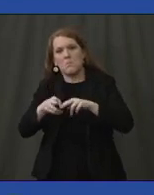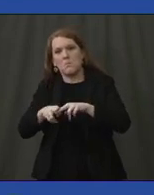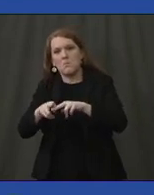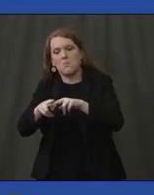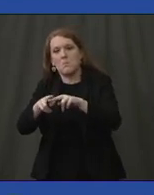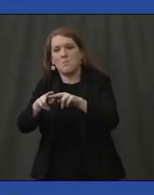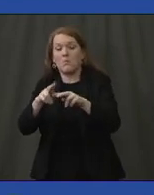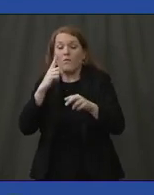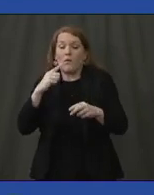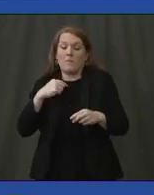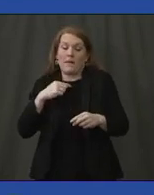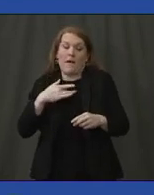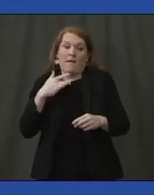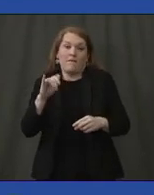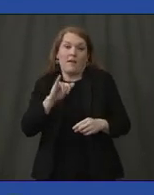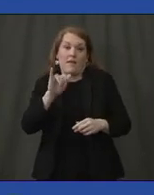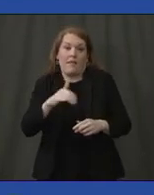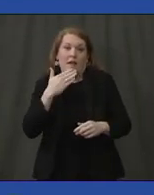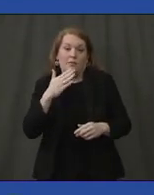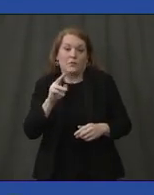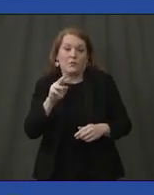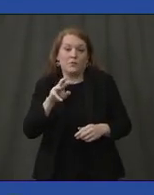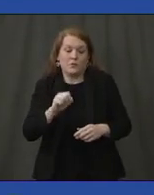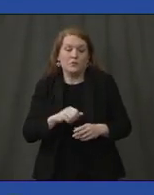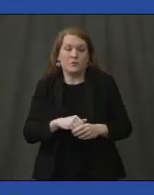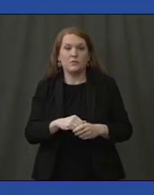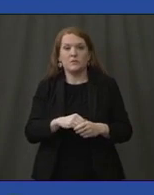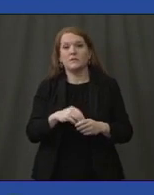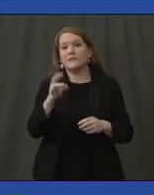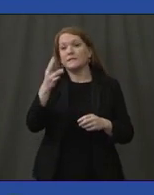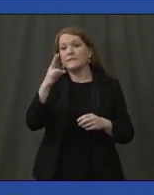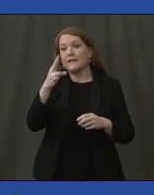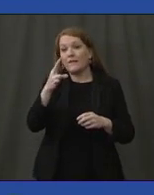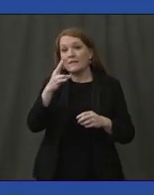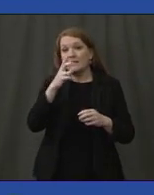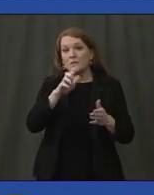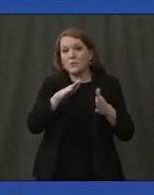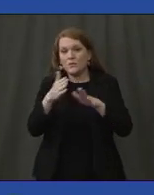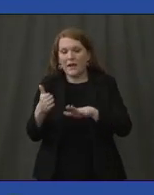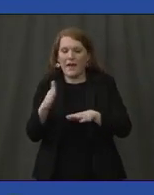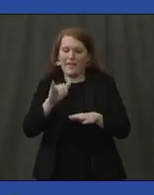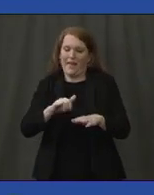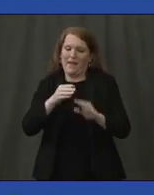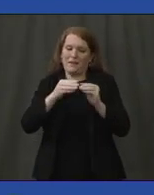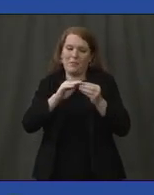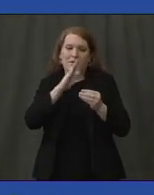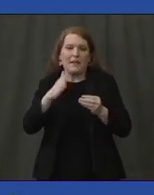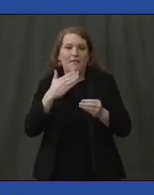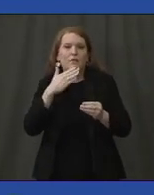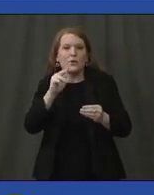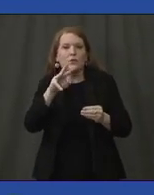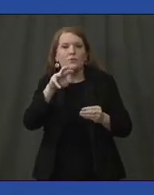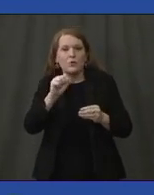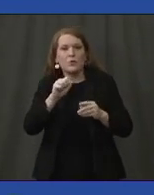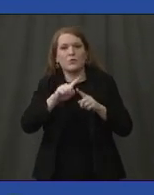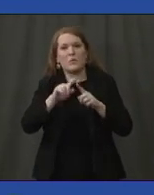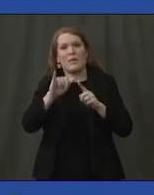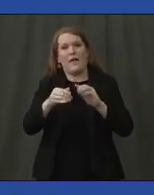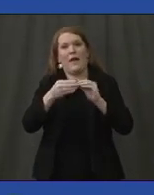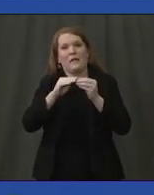good news. 17 fatalities is never good news, but again, it's a number that's not going